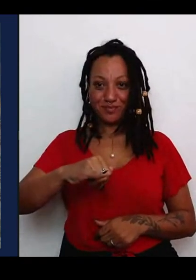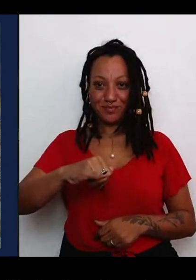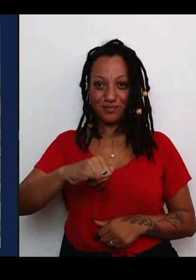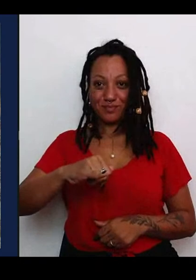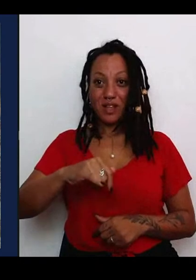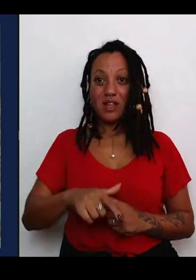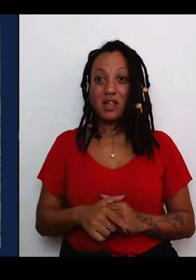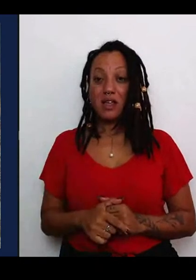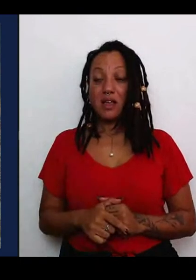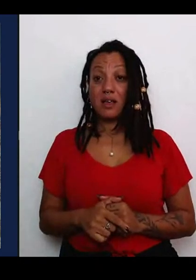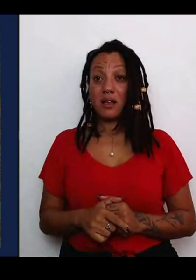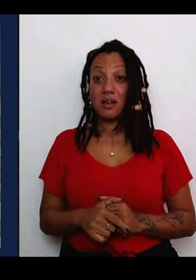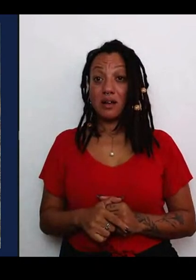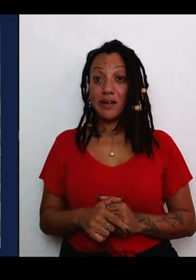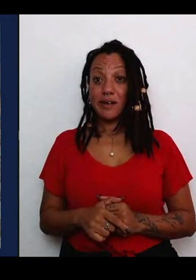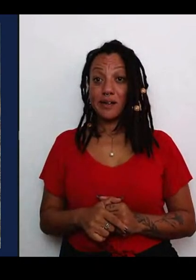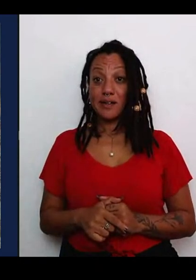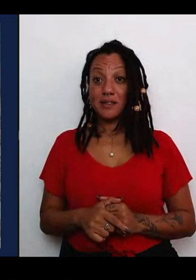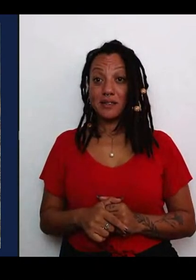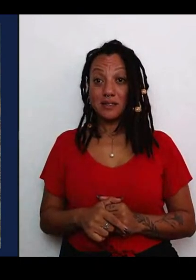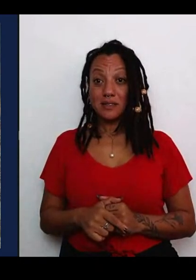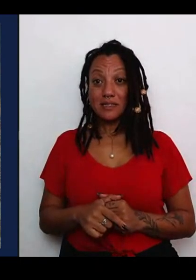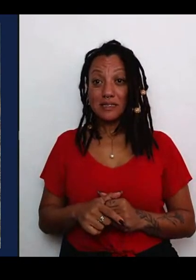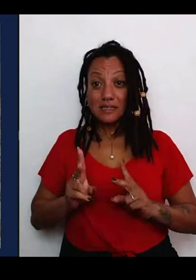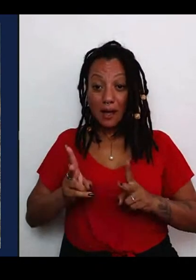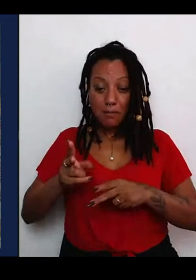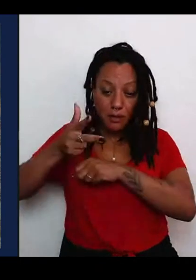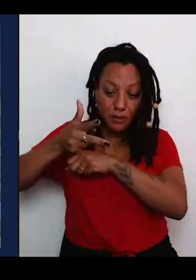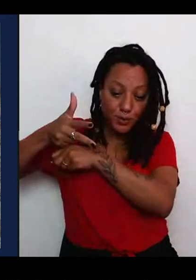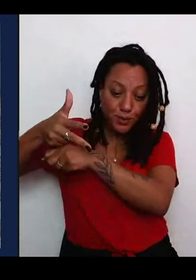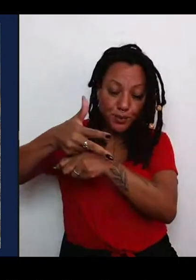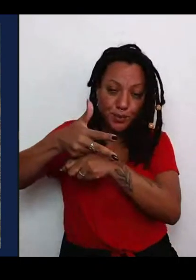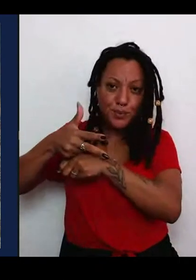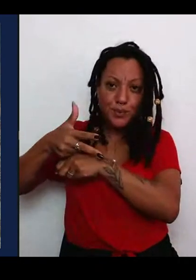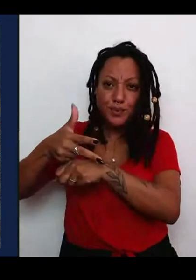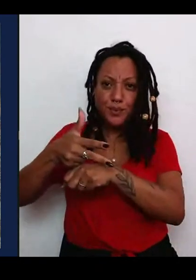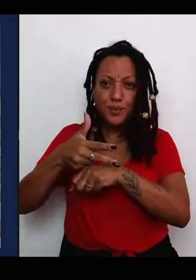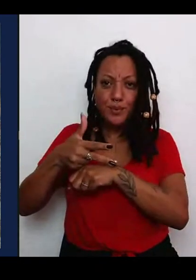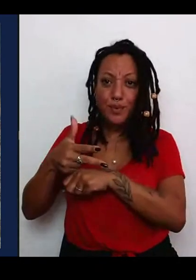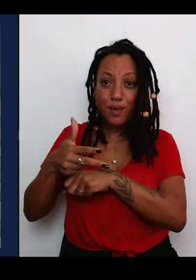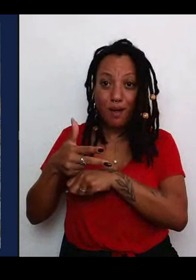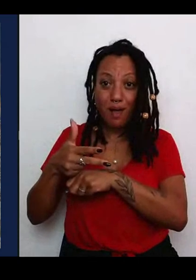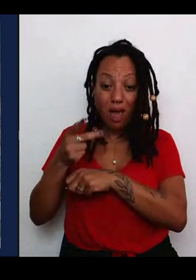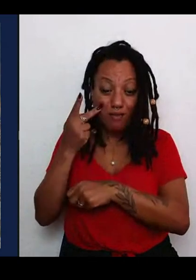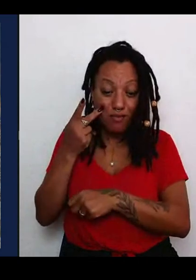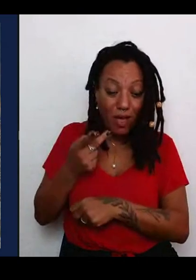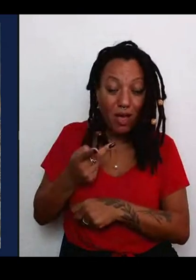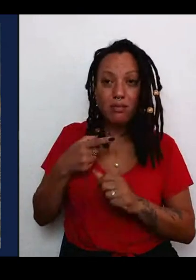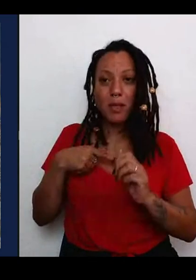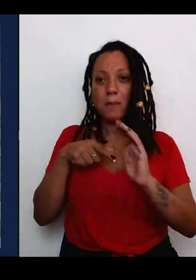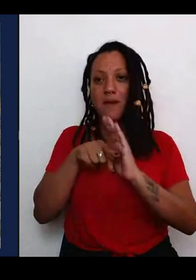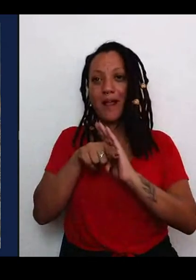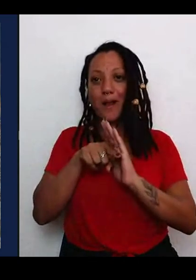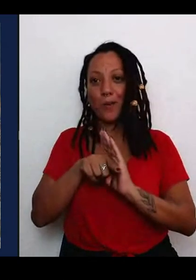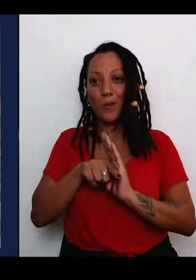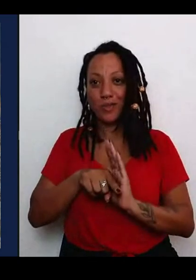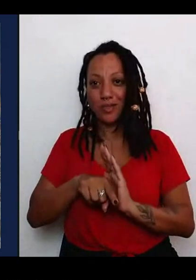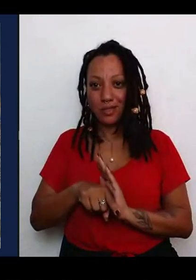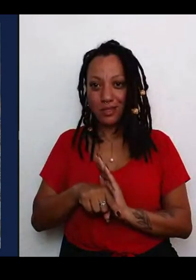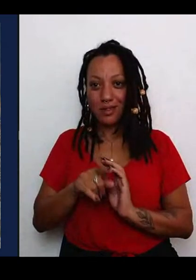with a camera and with many questions and when she's there she visits kin of blood and